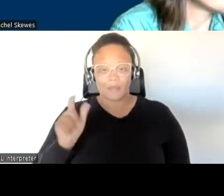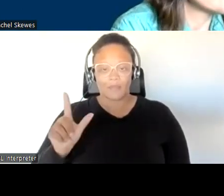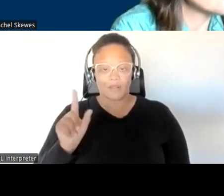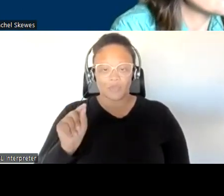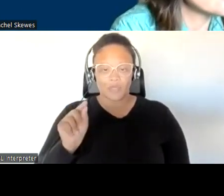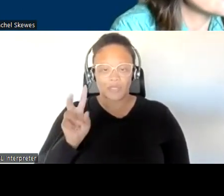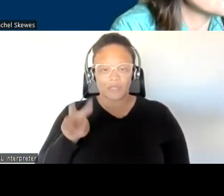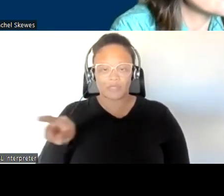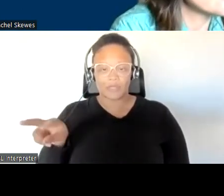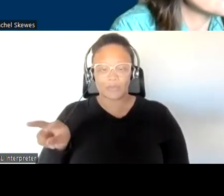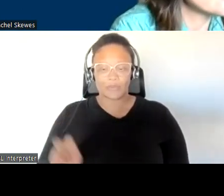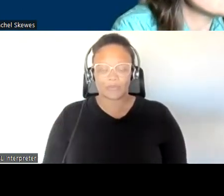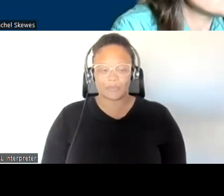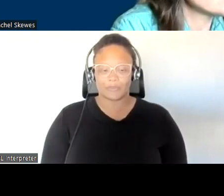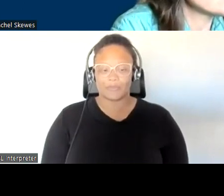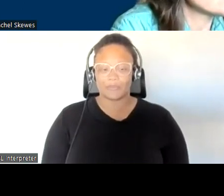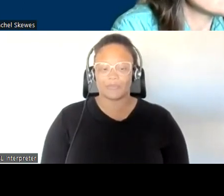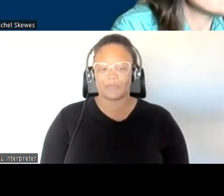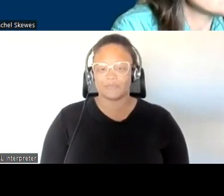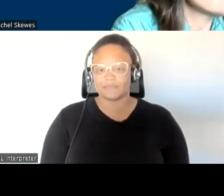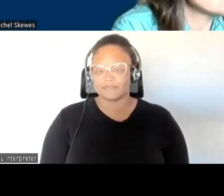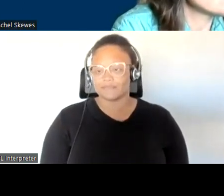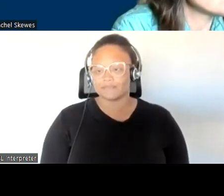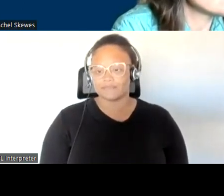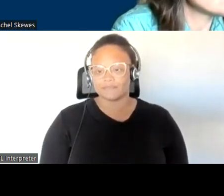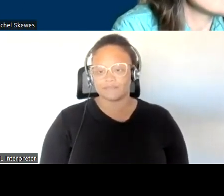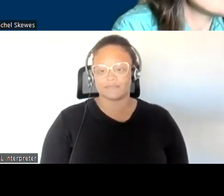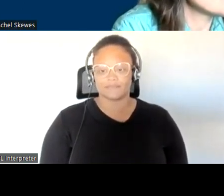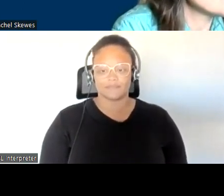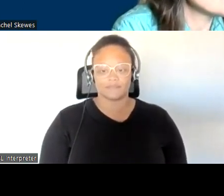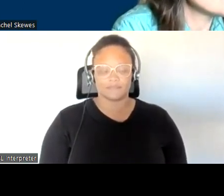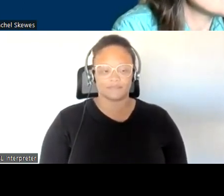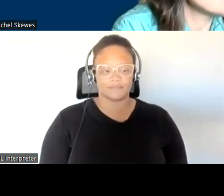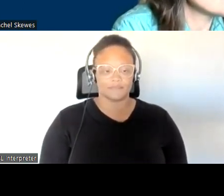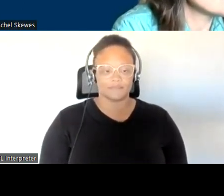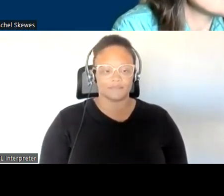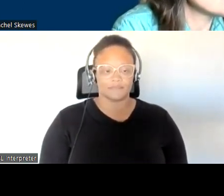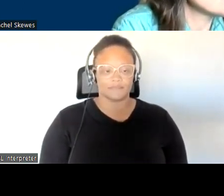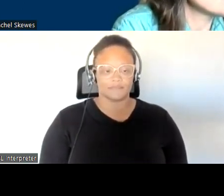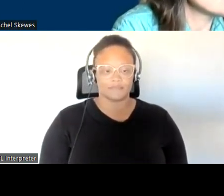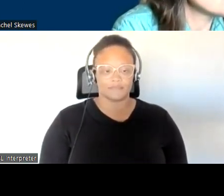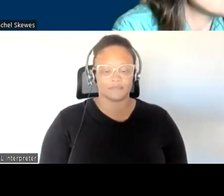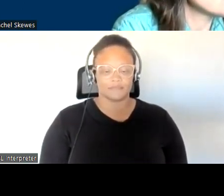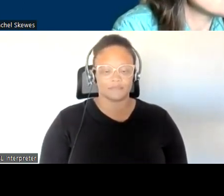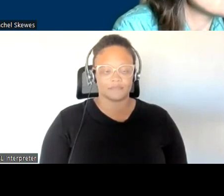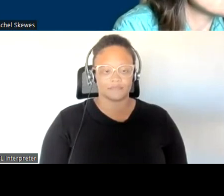es basado en la cantidad de niños que tenía en abril del 2022.